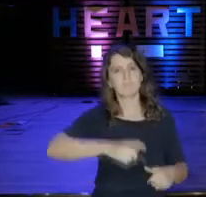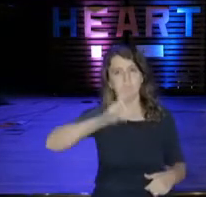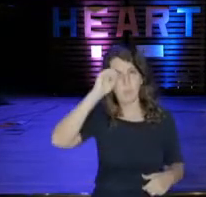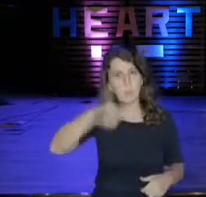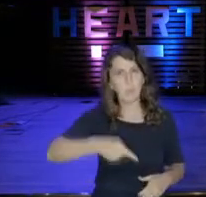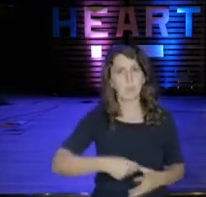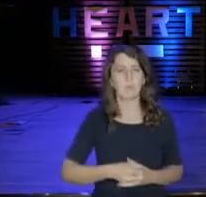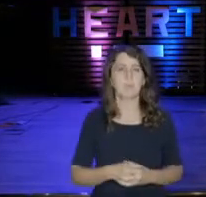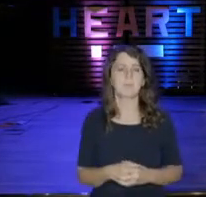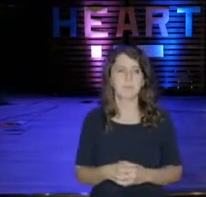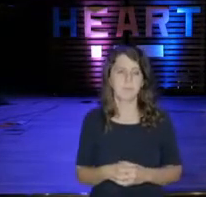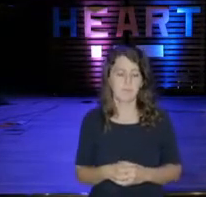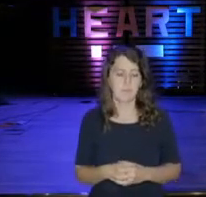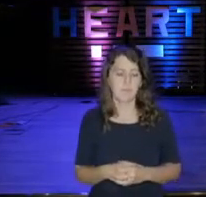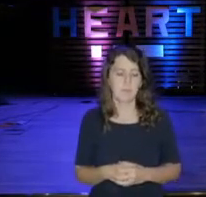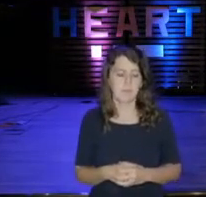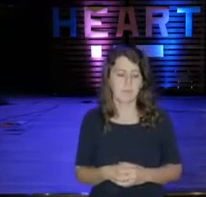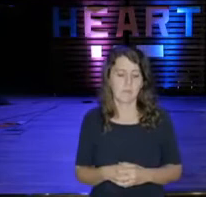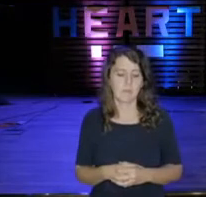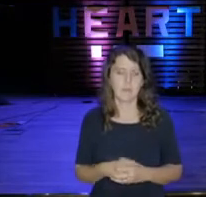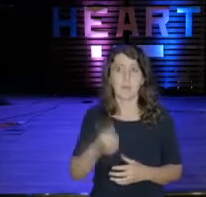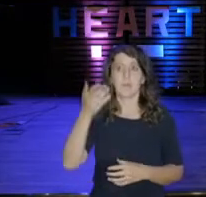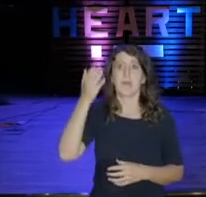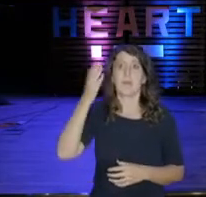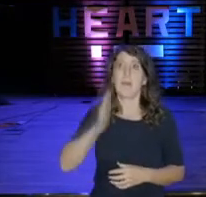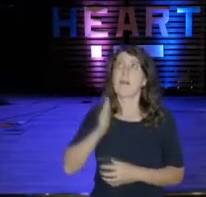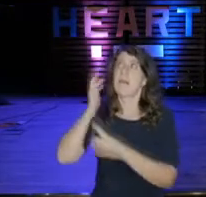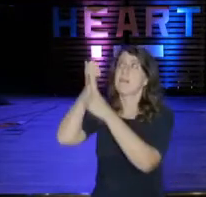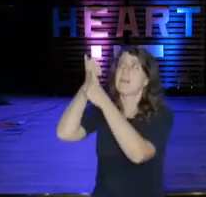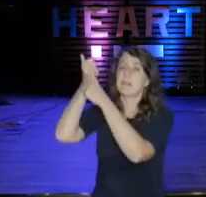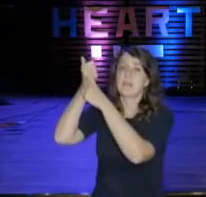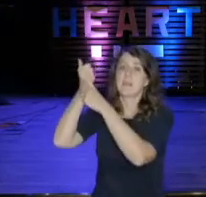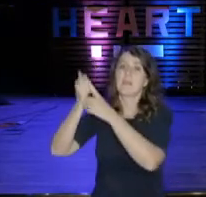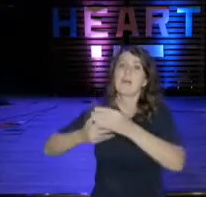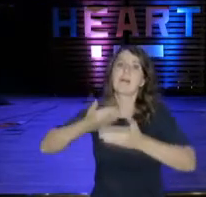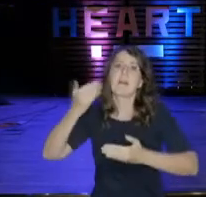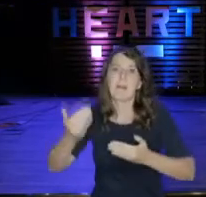But God has been kind to you.